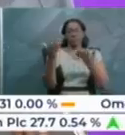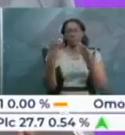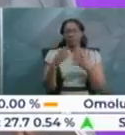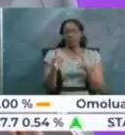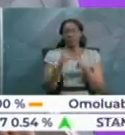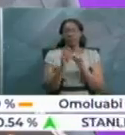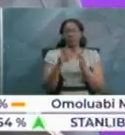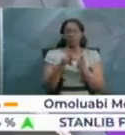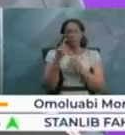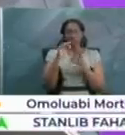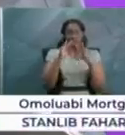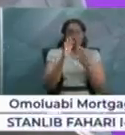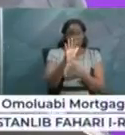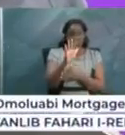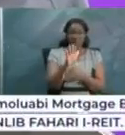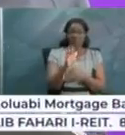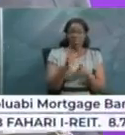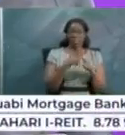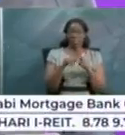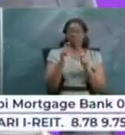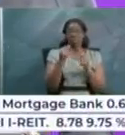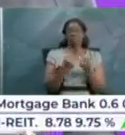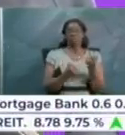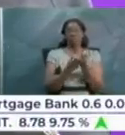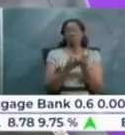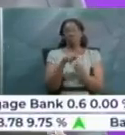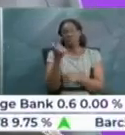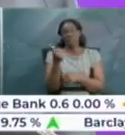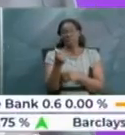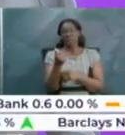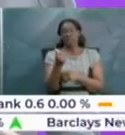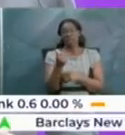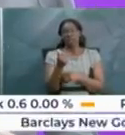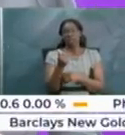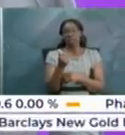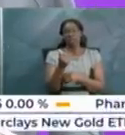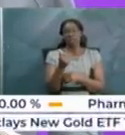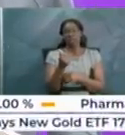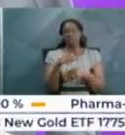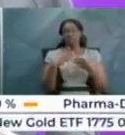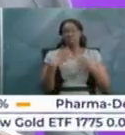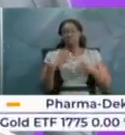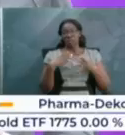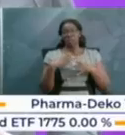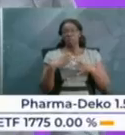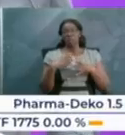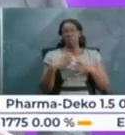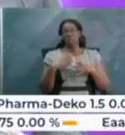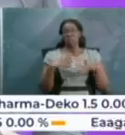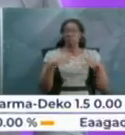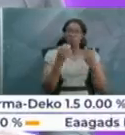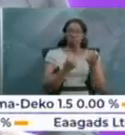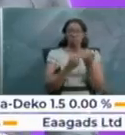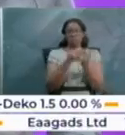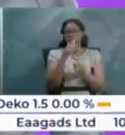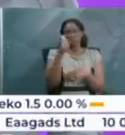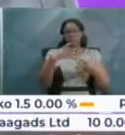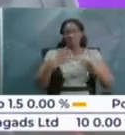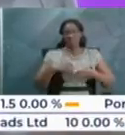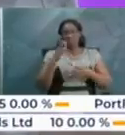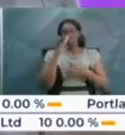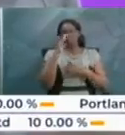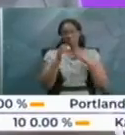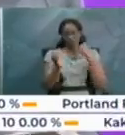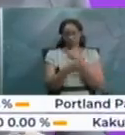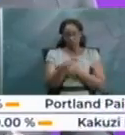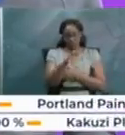not buying for your family, you could actually buy to support one of the first responders, or better yet, you could buy it to support some of the people in the slums who